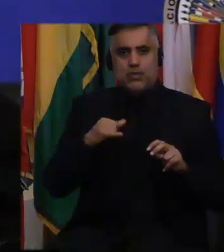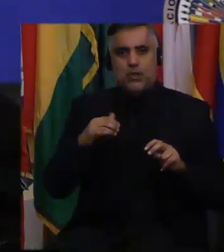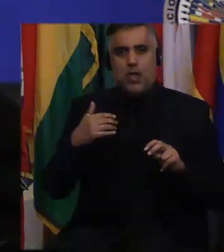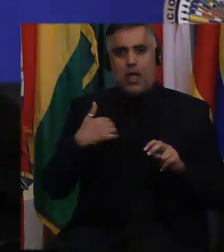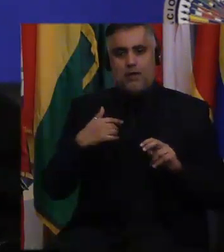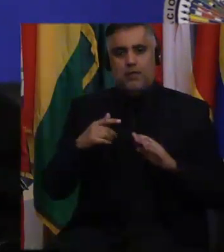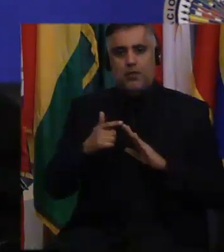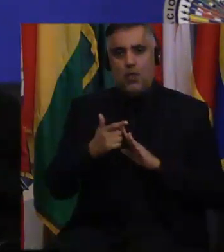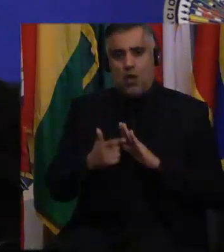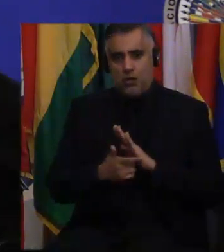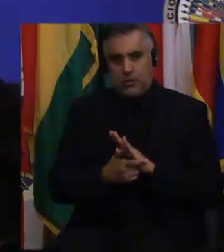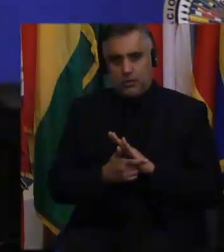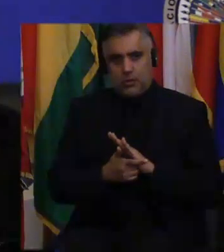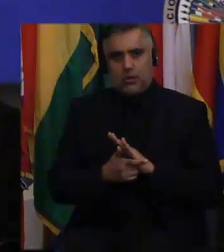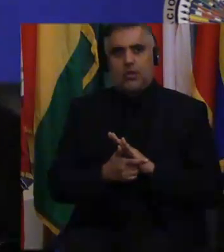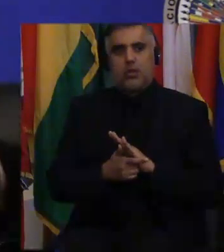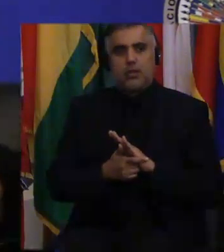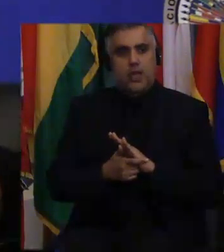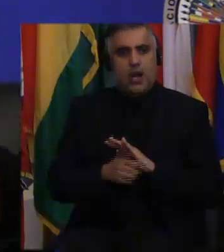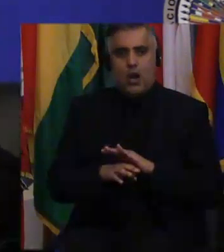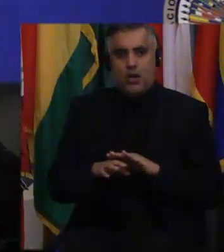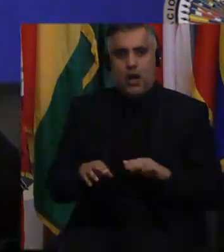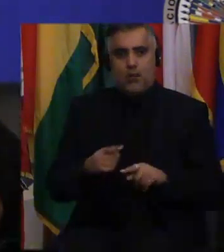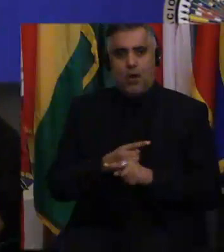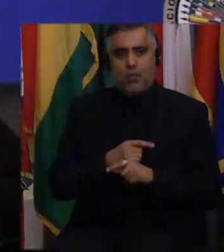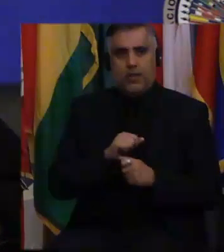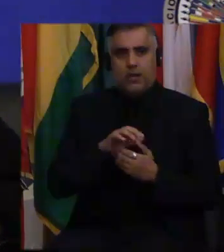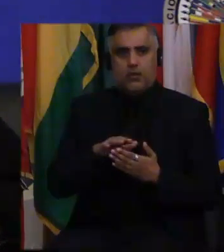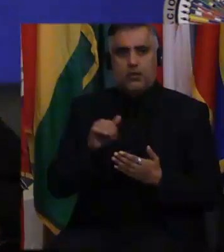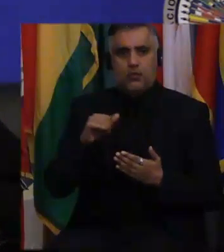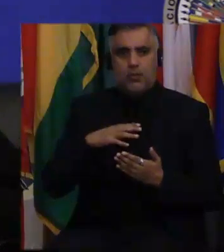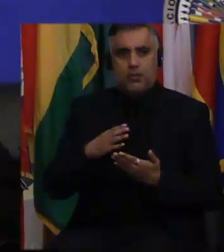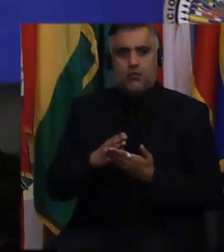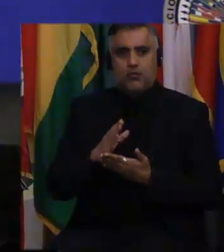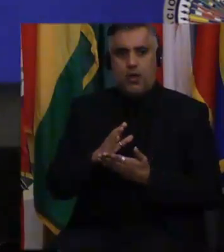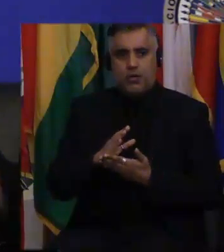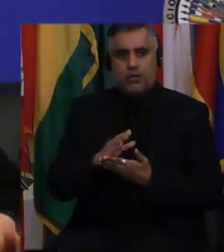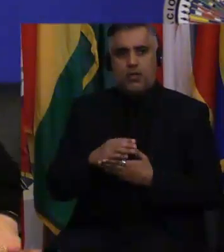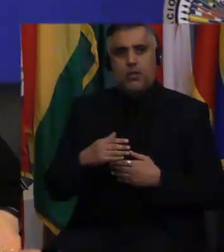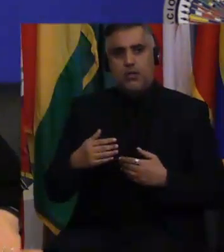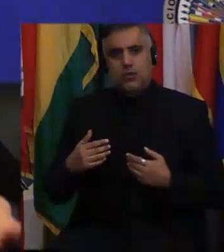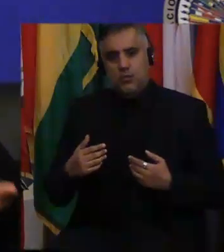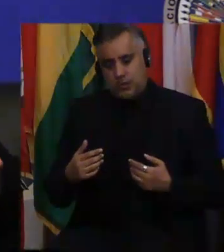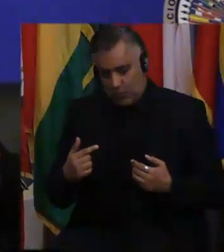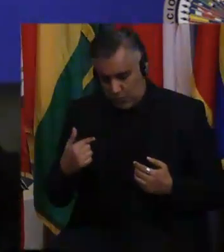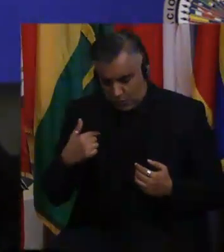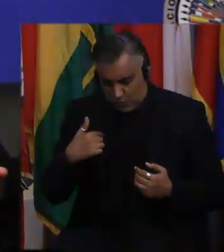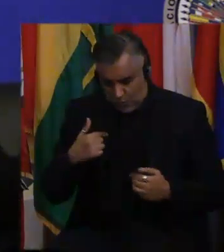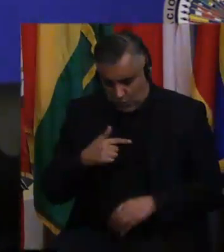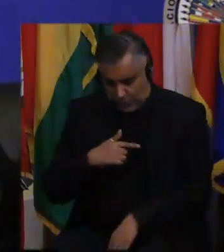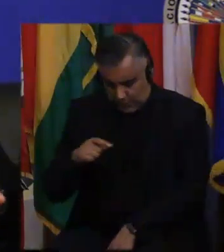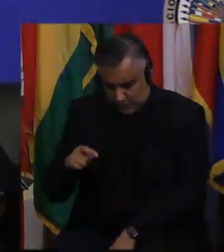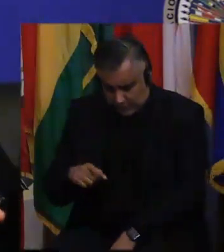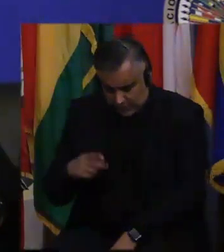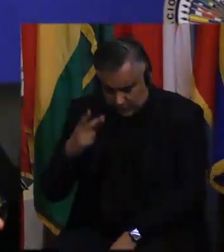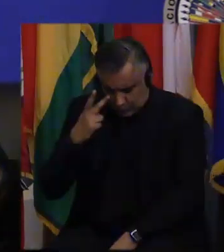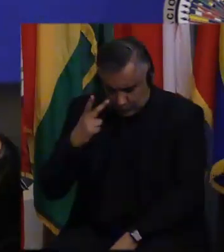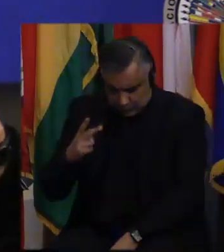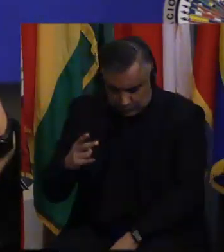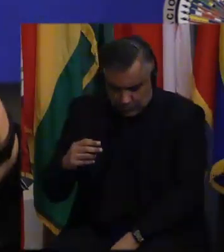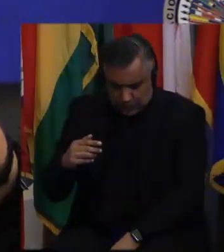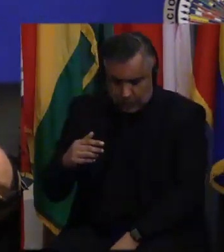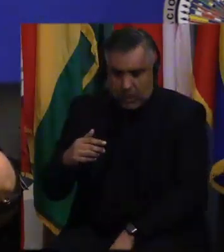laws and laws that are not properly addressing women's rights. So we really need to see how